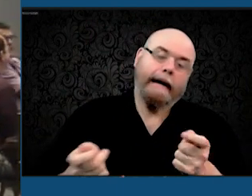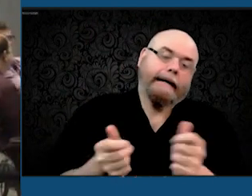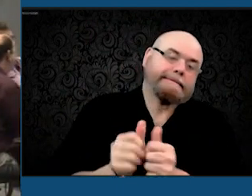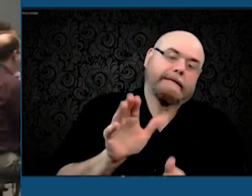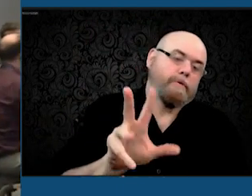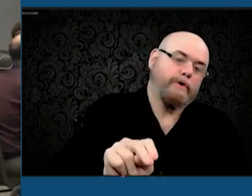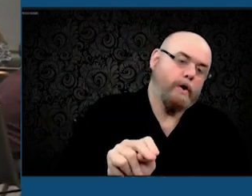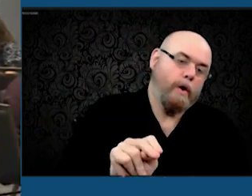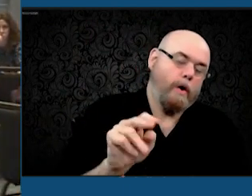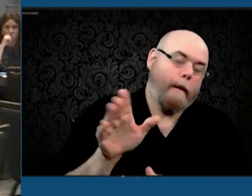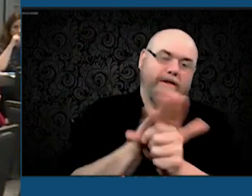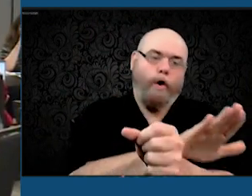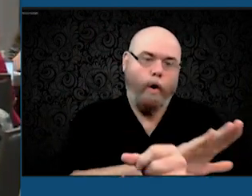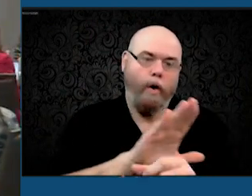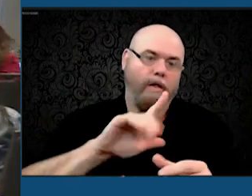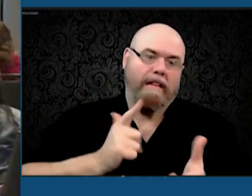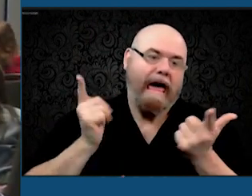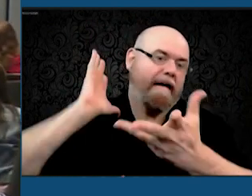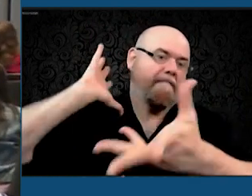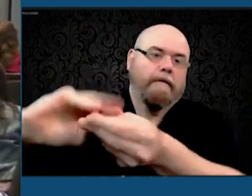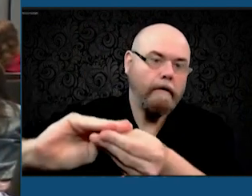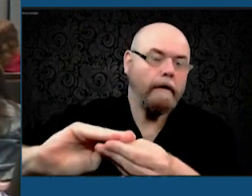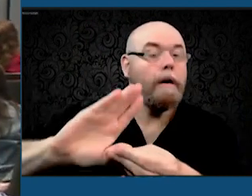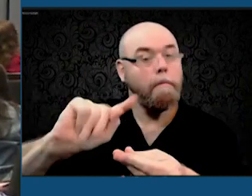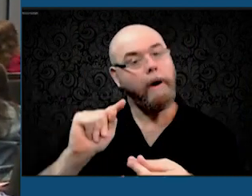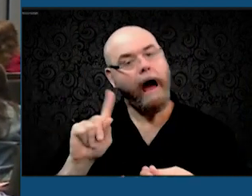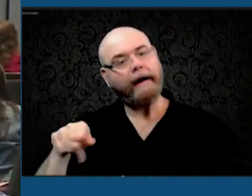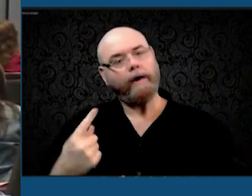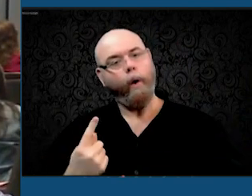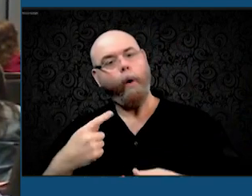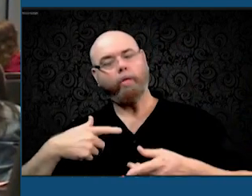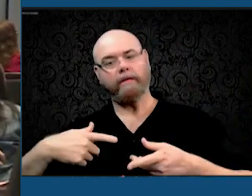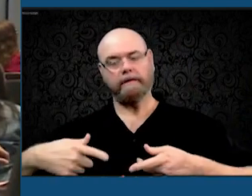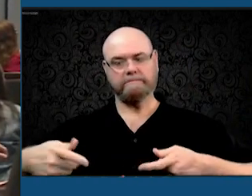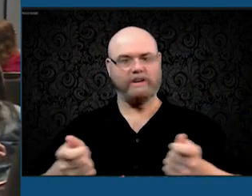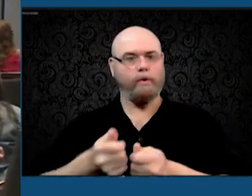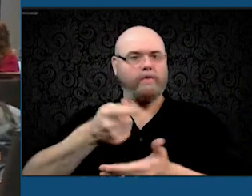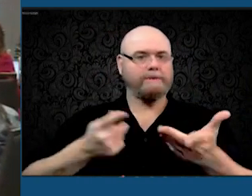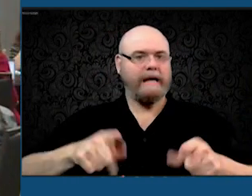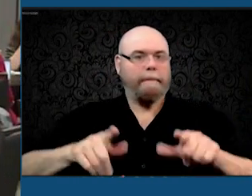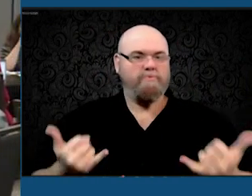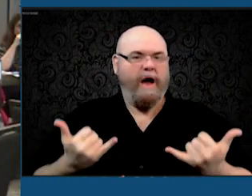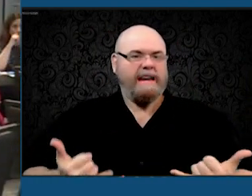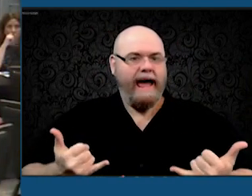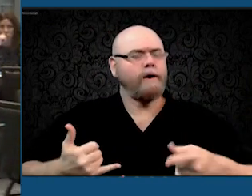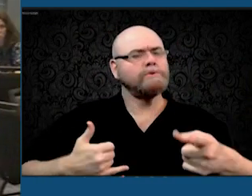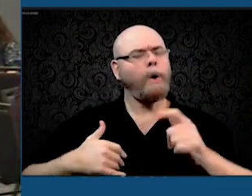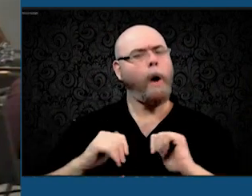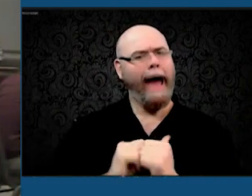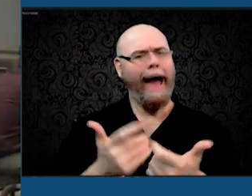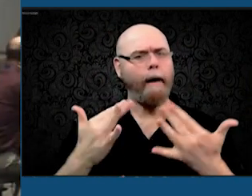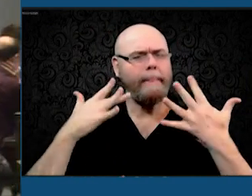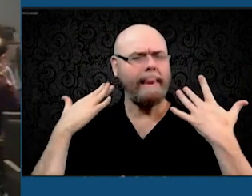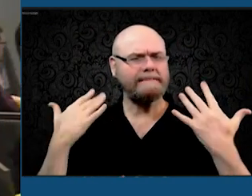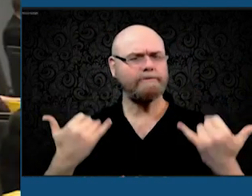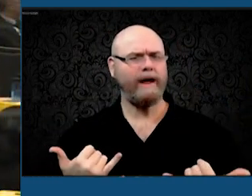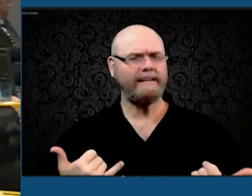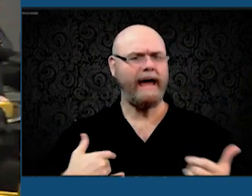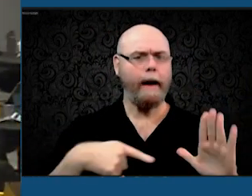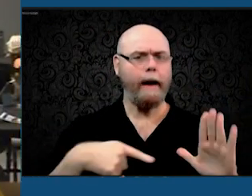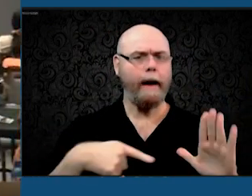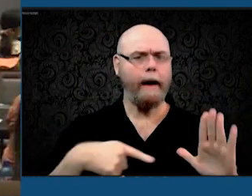with you here. So I'm going to ask you to check in with your feelings right now. How pleasant are you right now? -5, you're